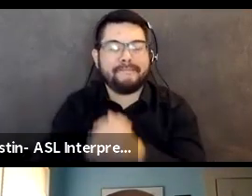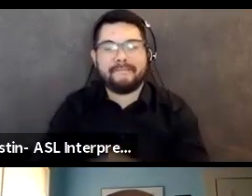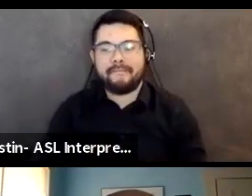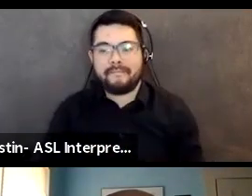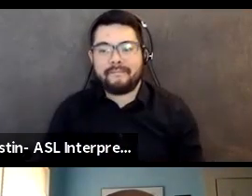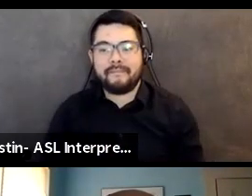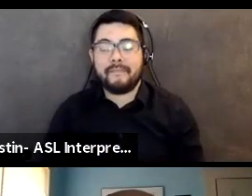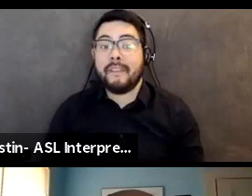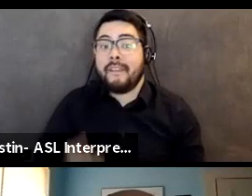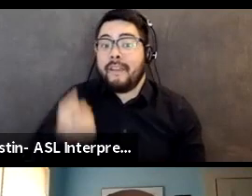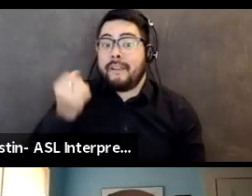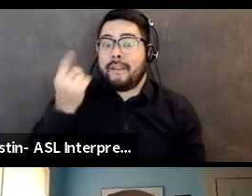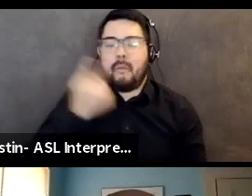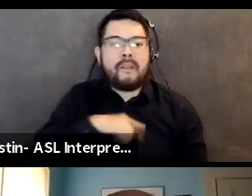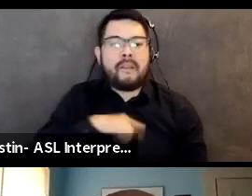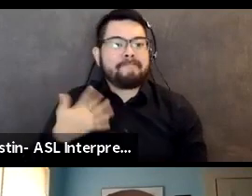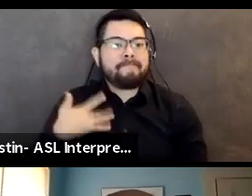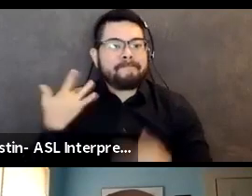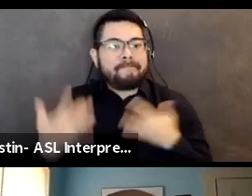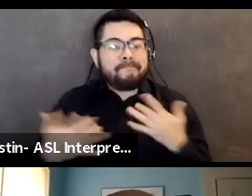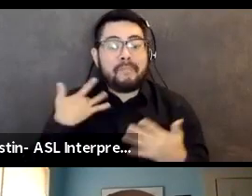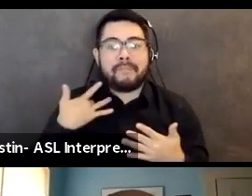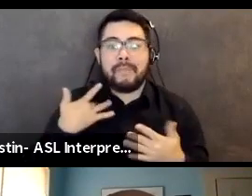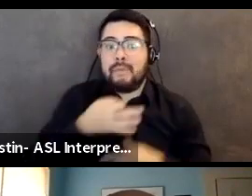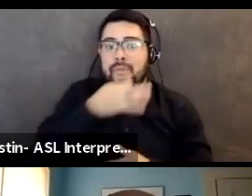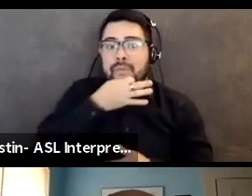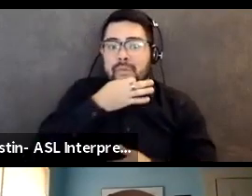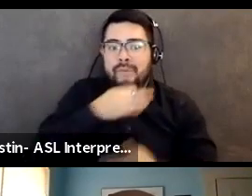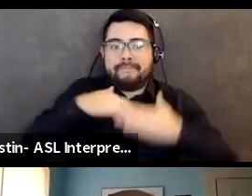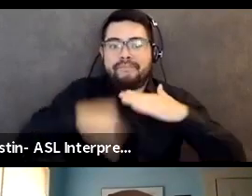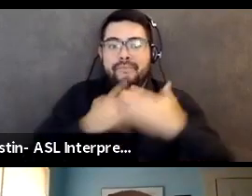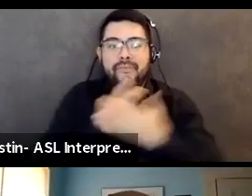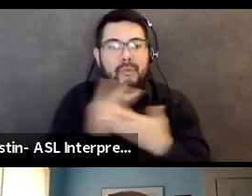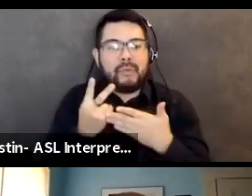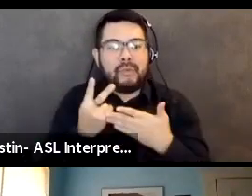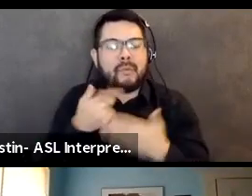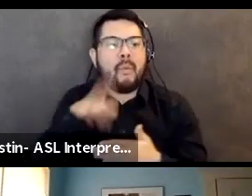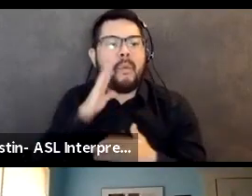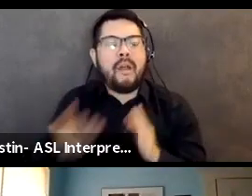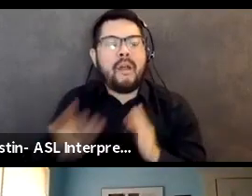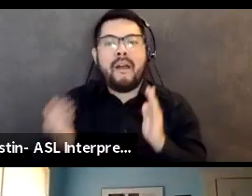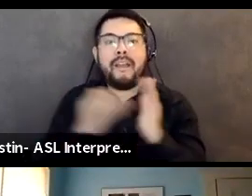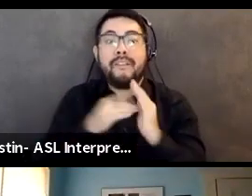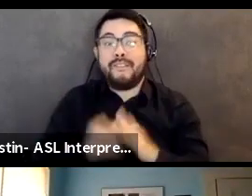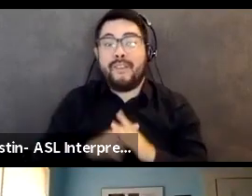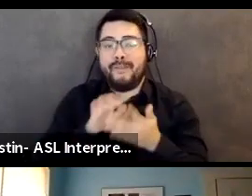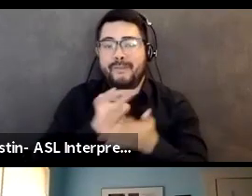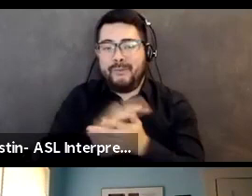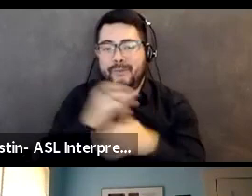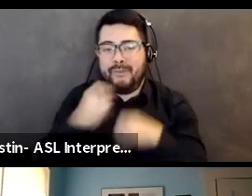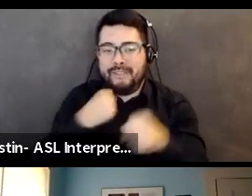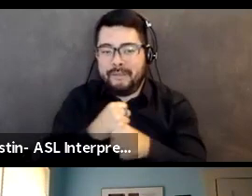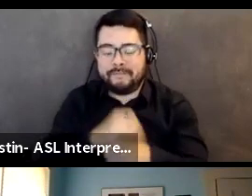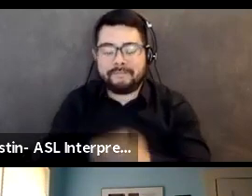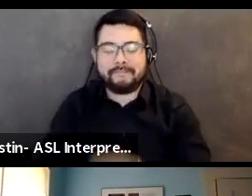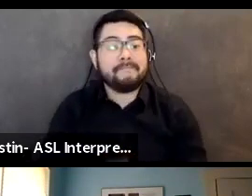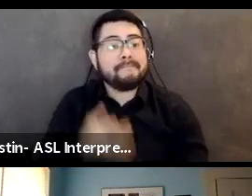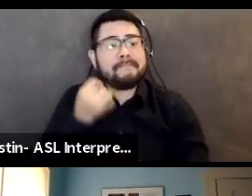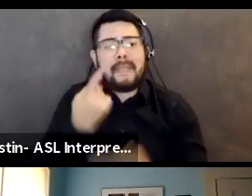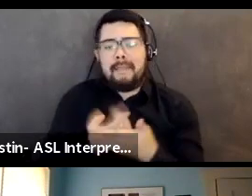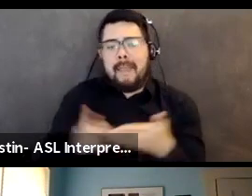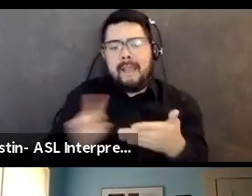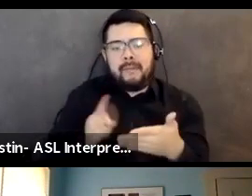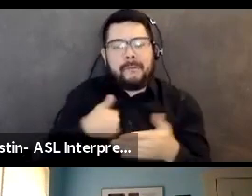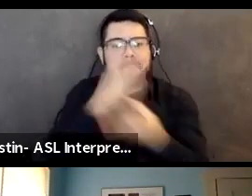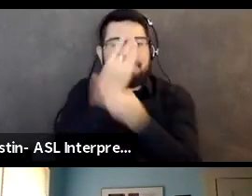we're excited that in the less than two weeks we will kick off another successful school year last week we released our